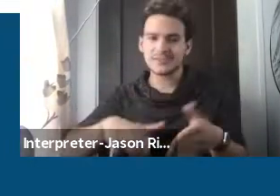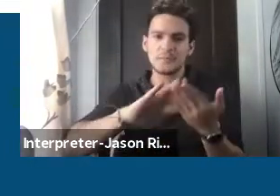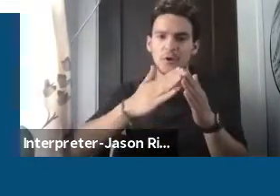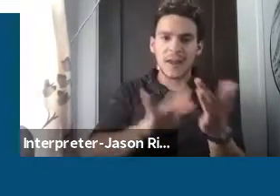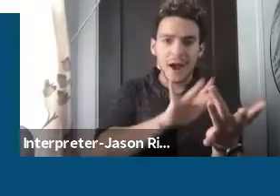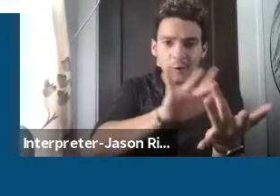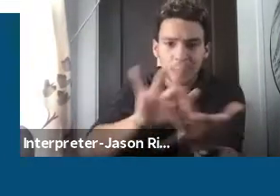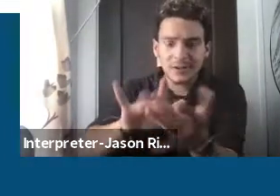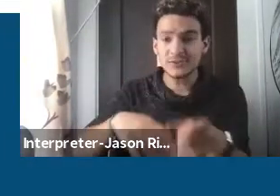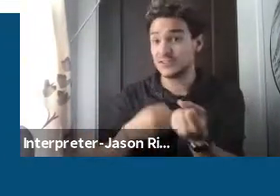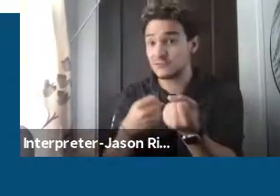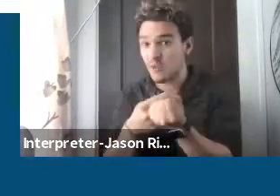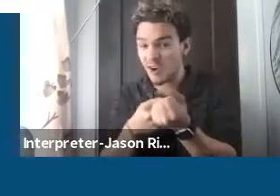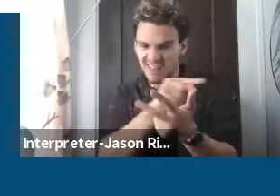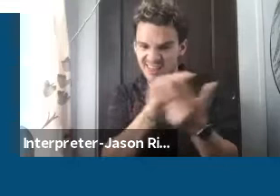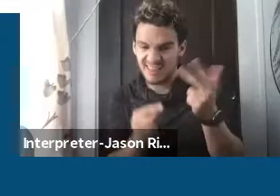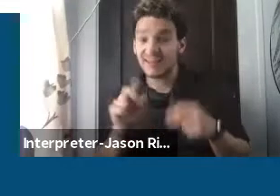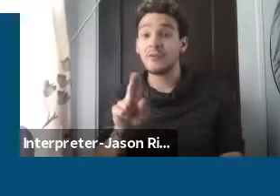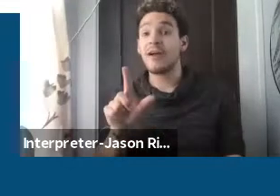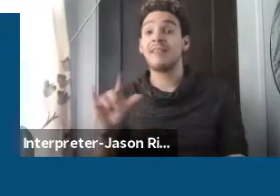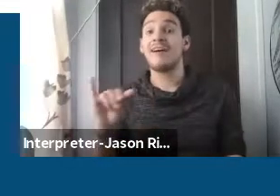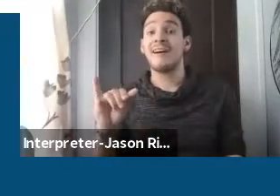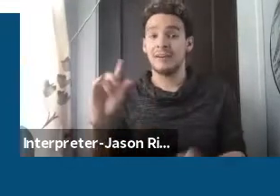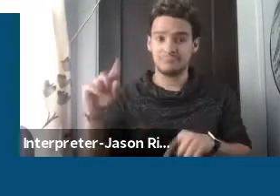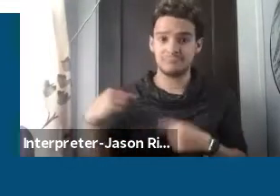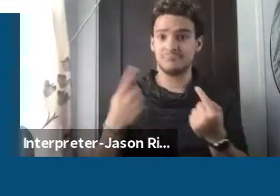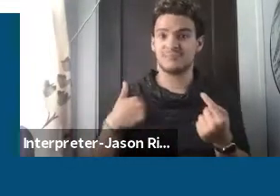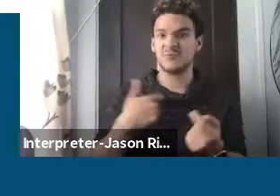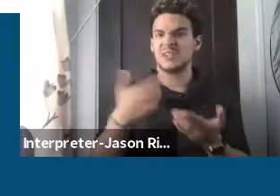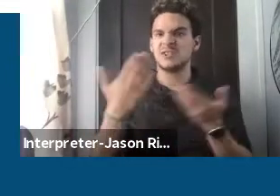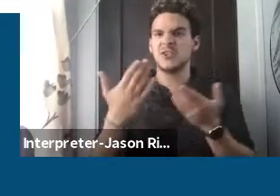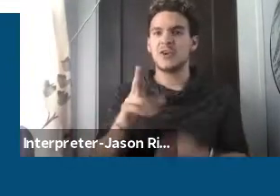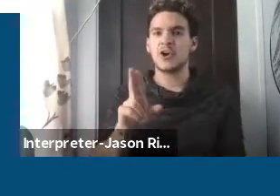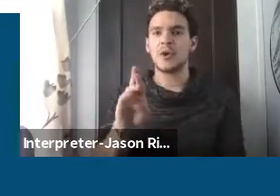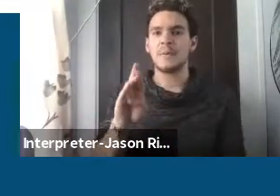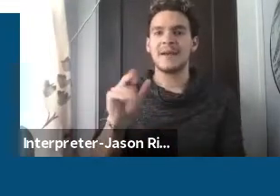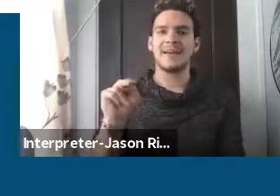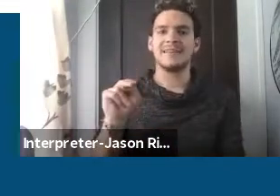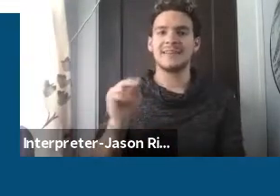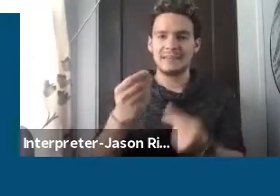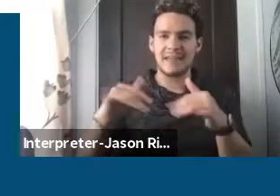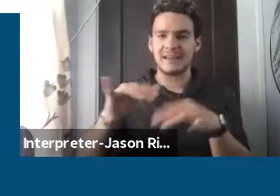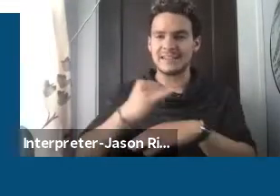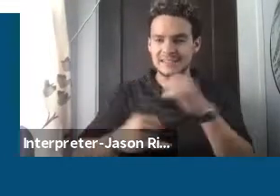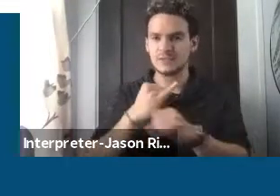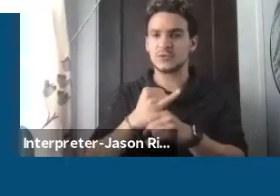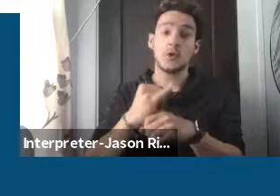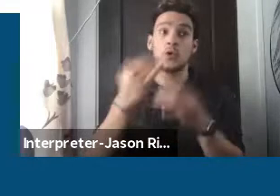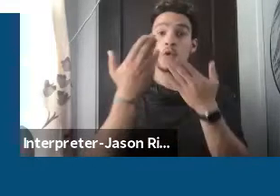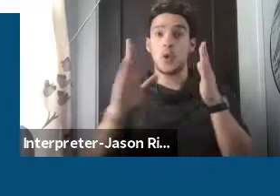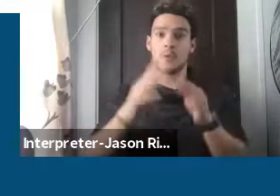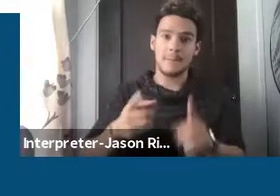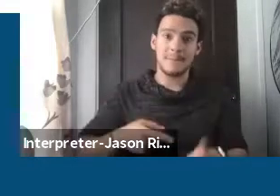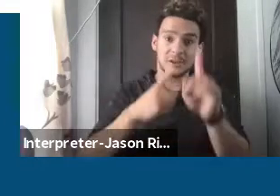outreach, and support, ULI of Western New York serves the Urban Land Institute's global mission of providing leadership